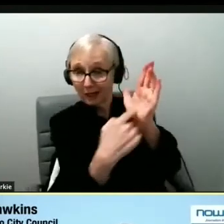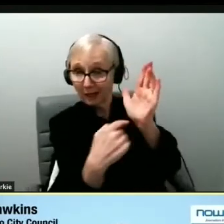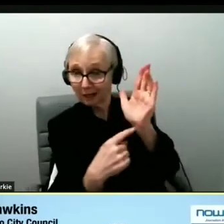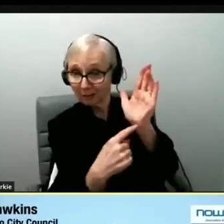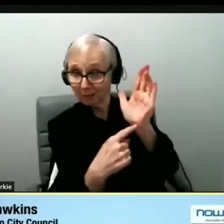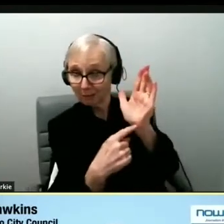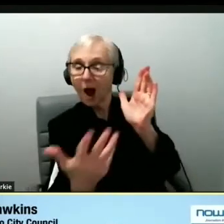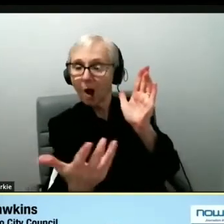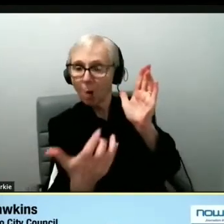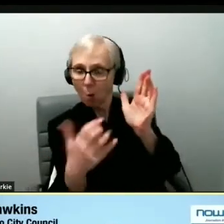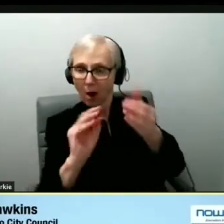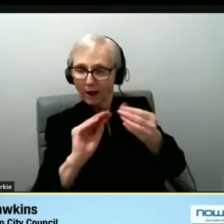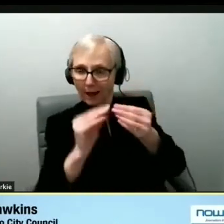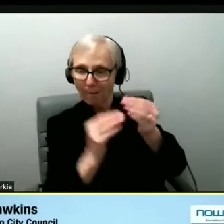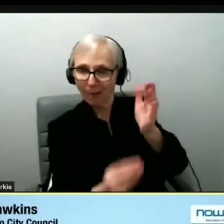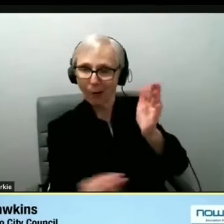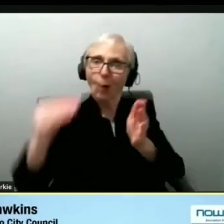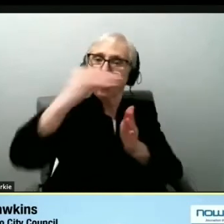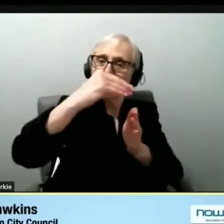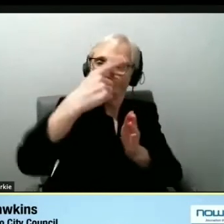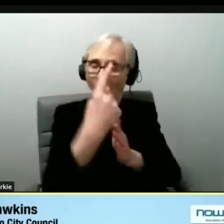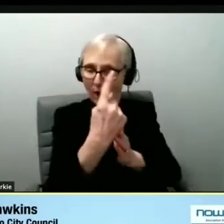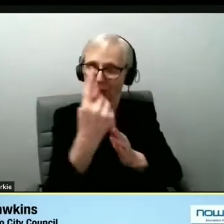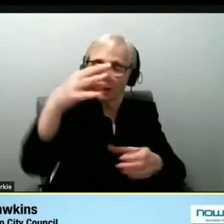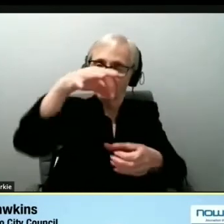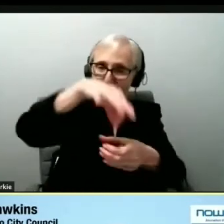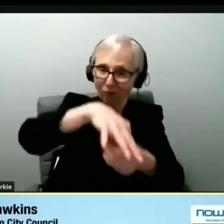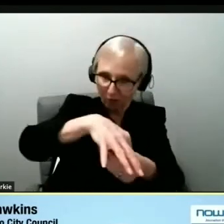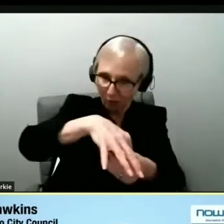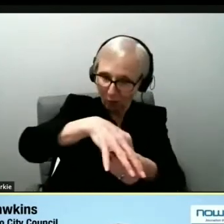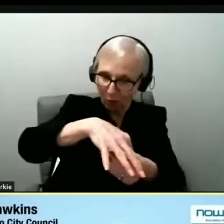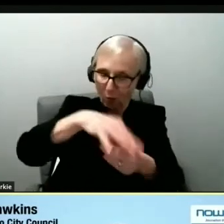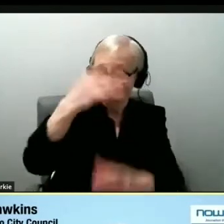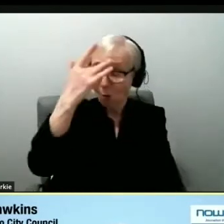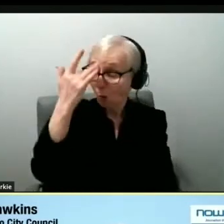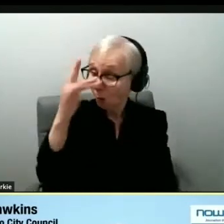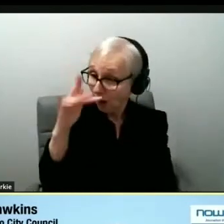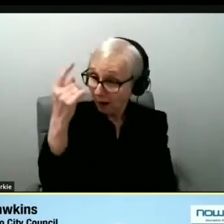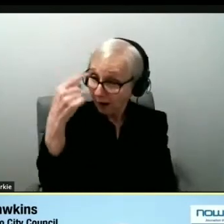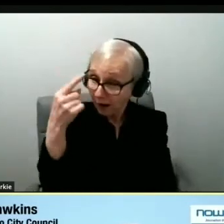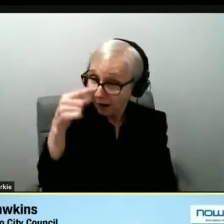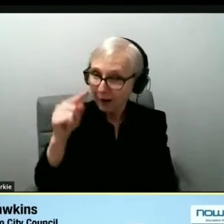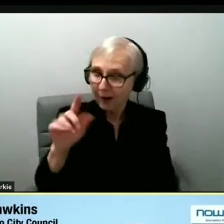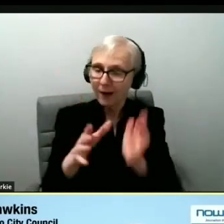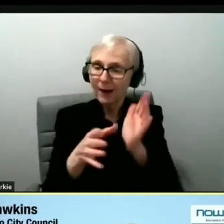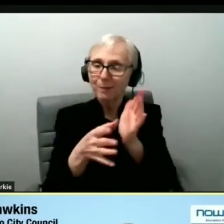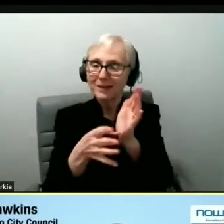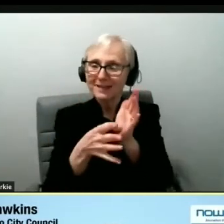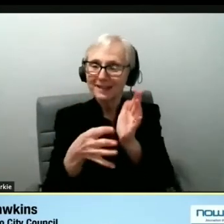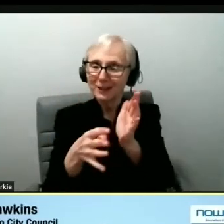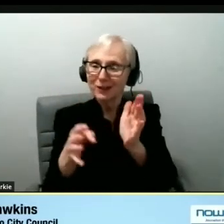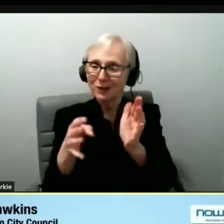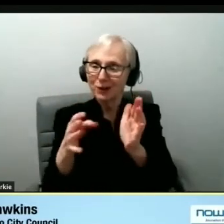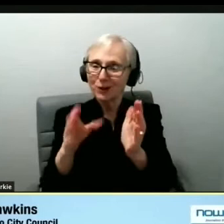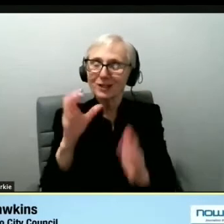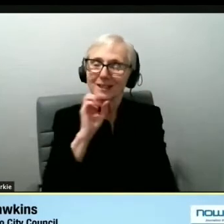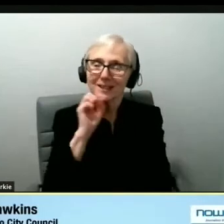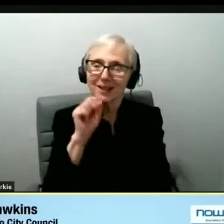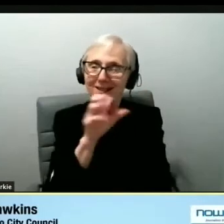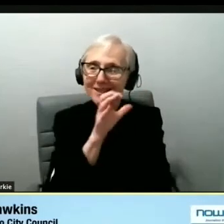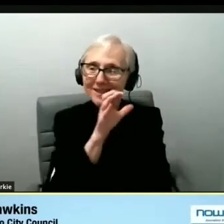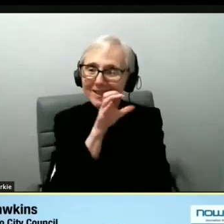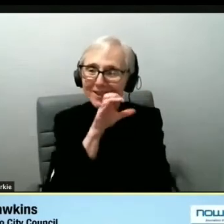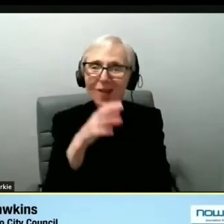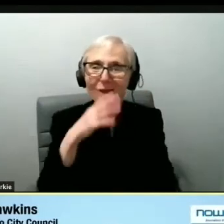one person you think about when you cast your vote. Why? Because I'm the senior person in the race. I'm the senior citizen. I'm the